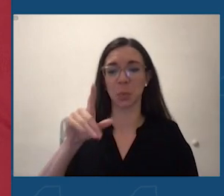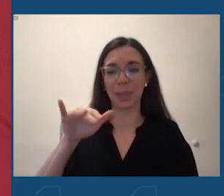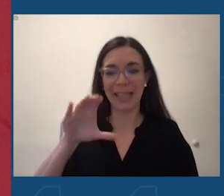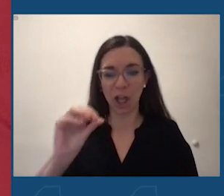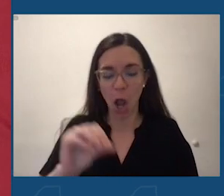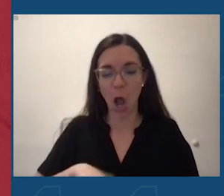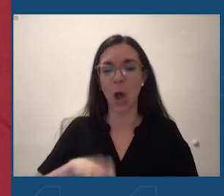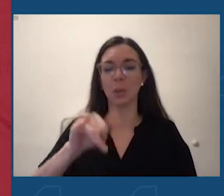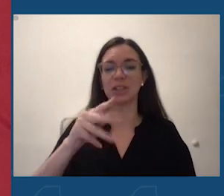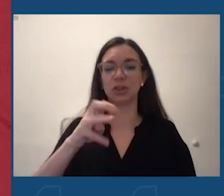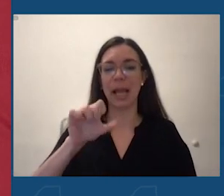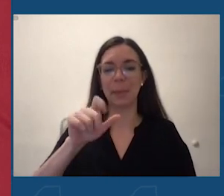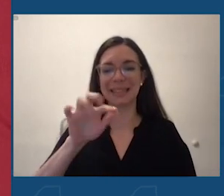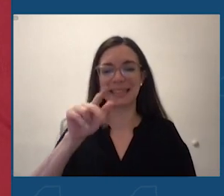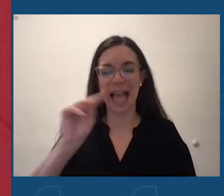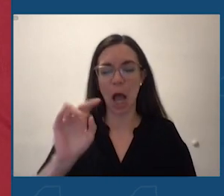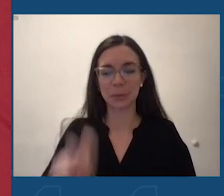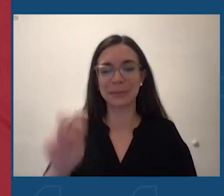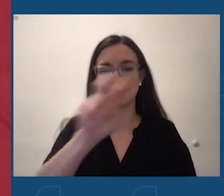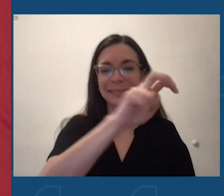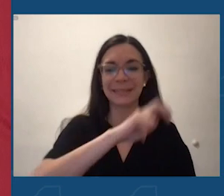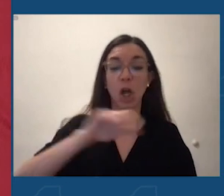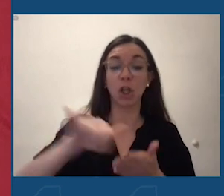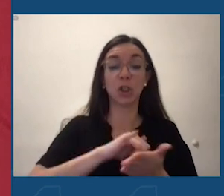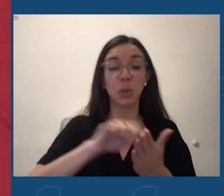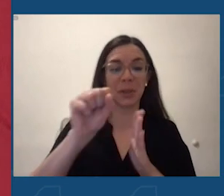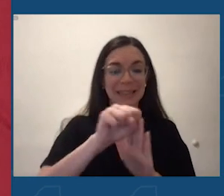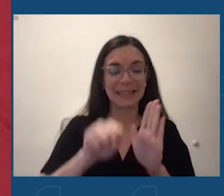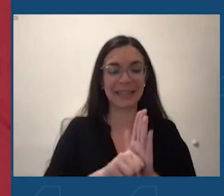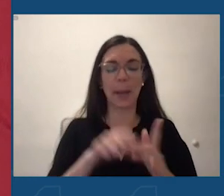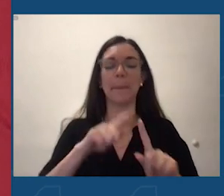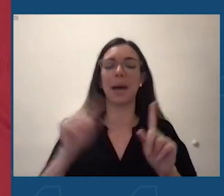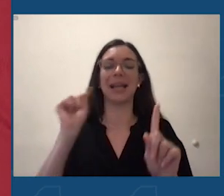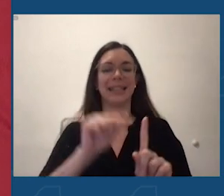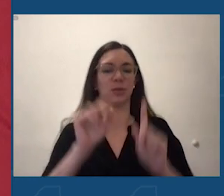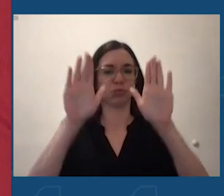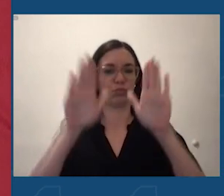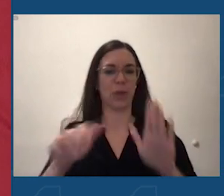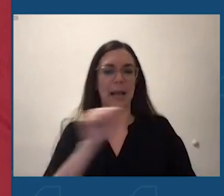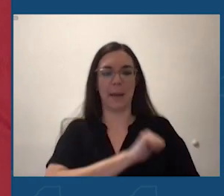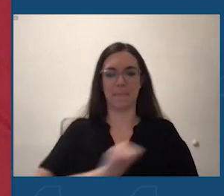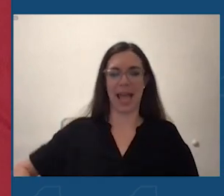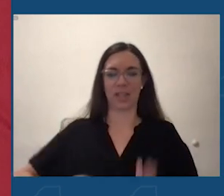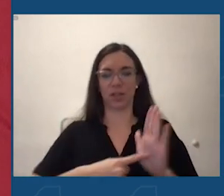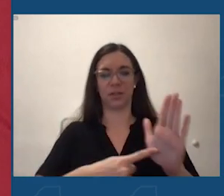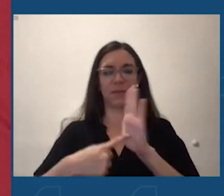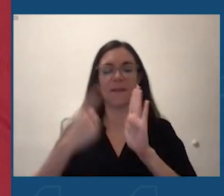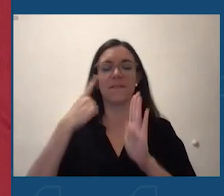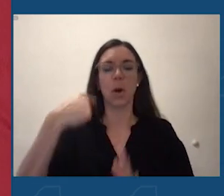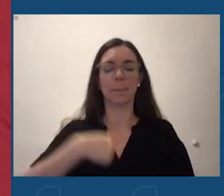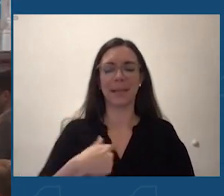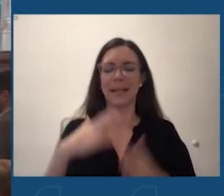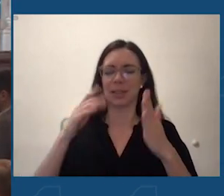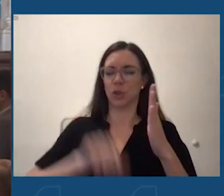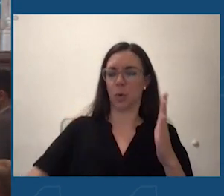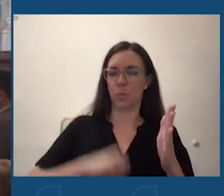Far Reach and Nassau. You're going all over. But he has been a great ambassador for me. And I am so proud of what he has